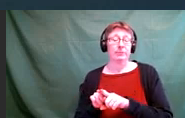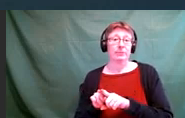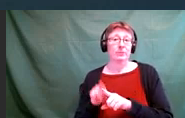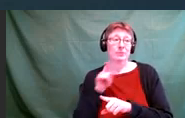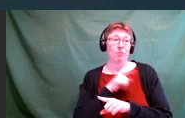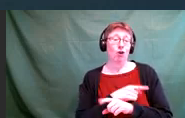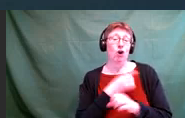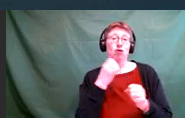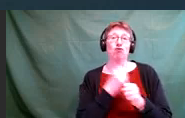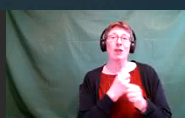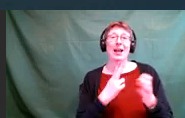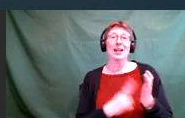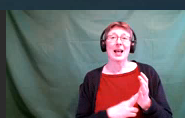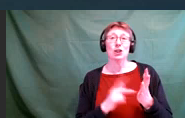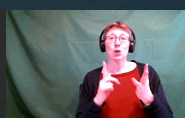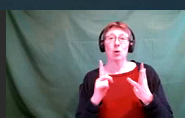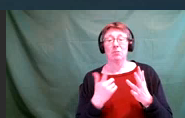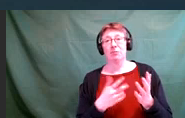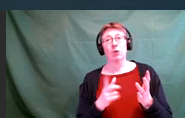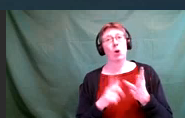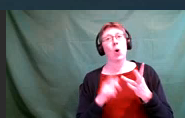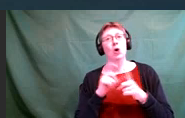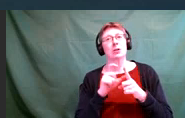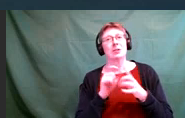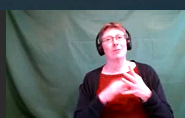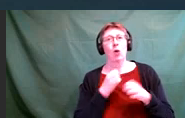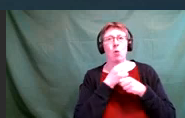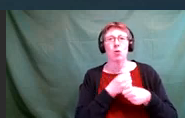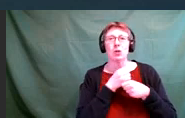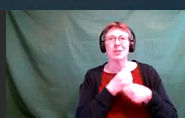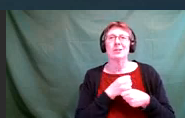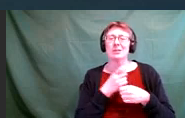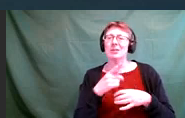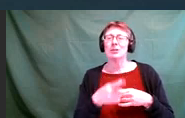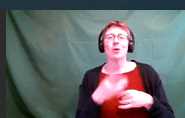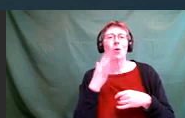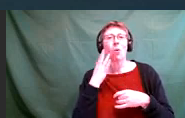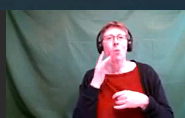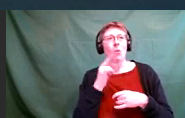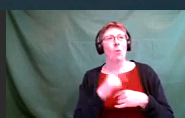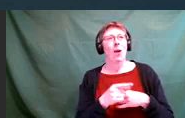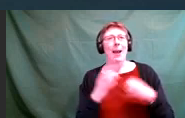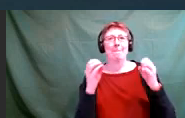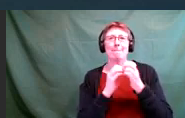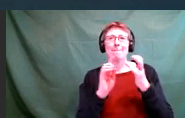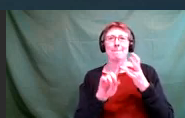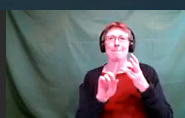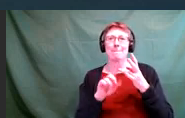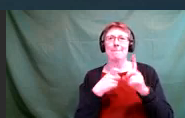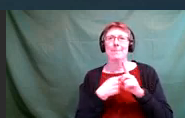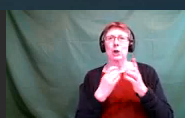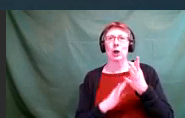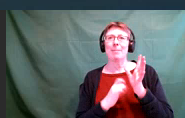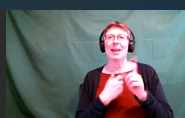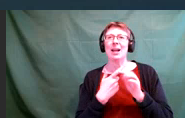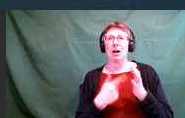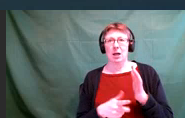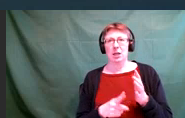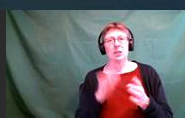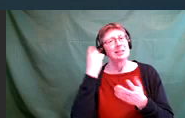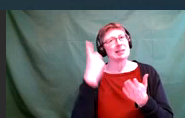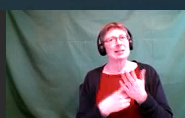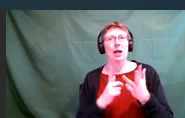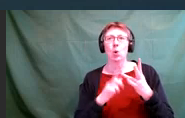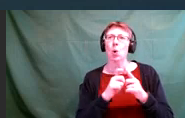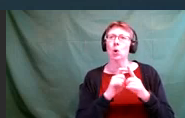Grand National odds are. When the bookmakers make the odds, it will reflect form and